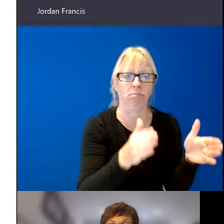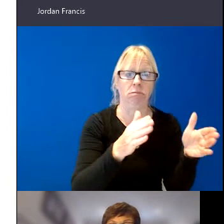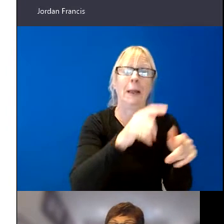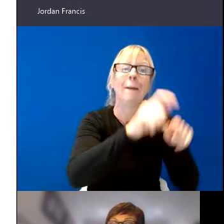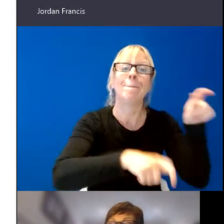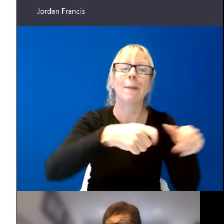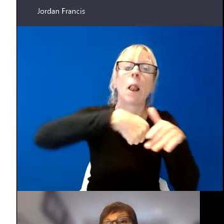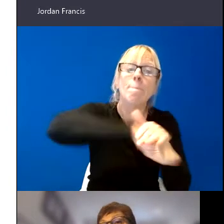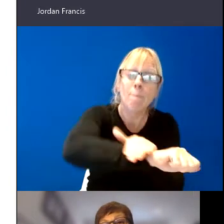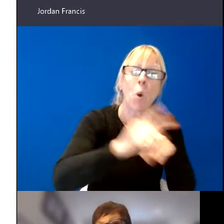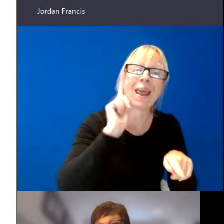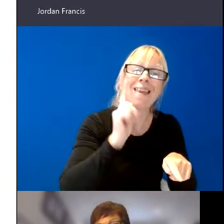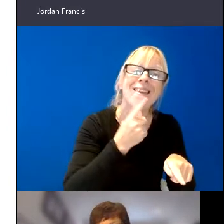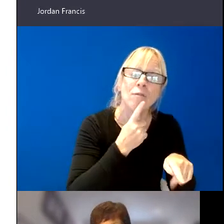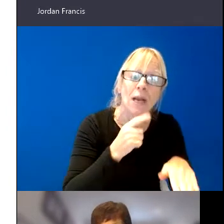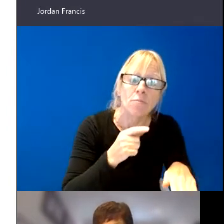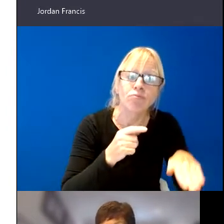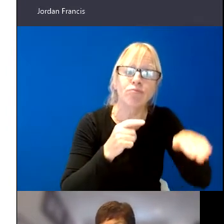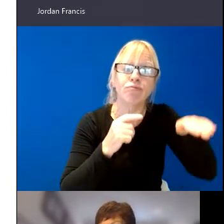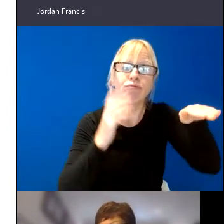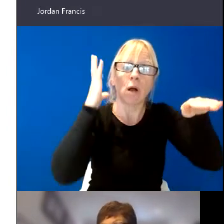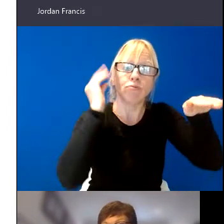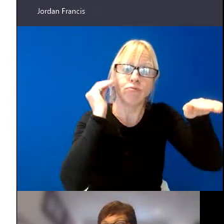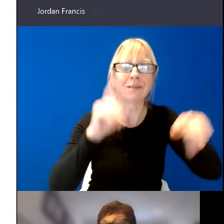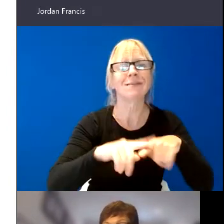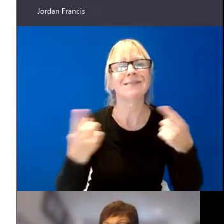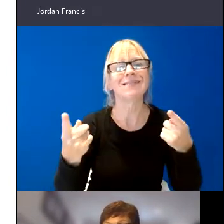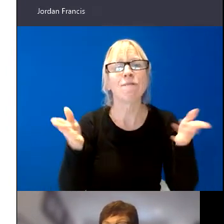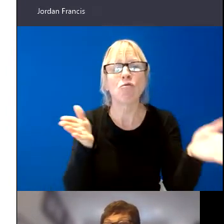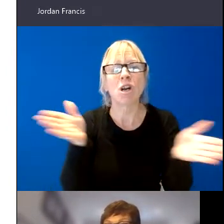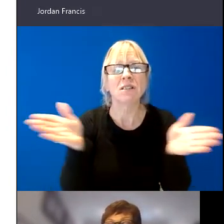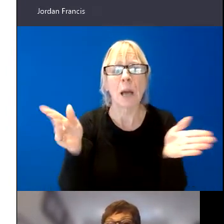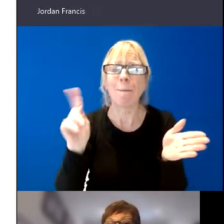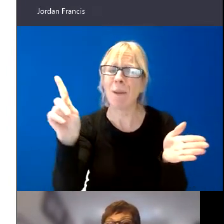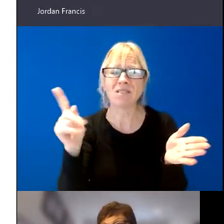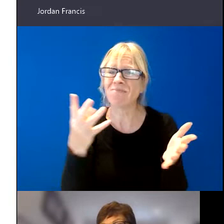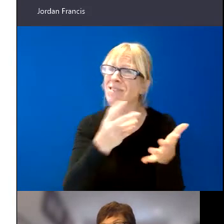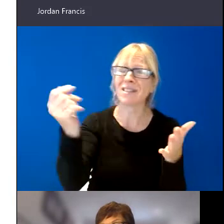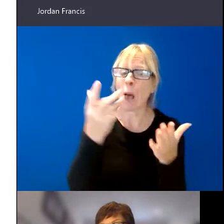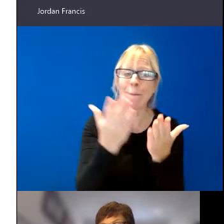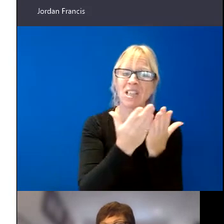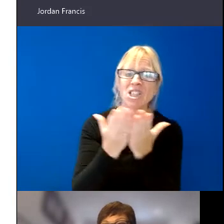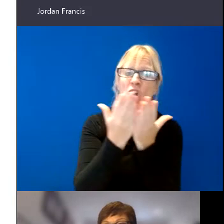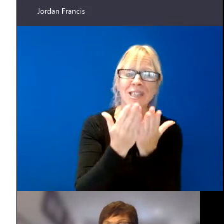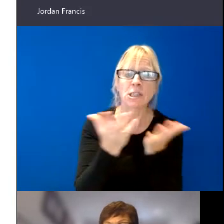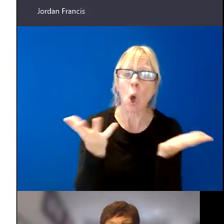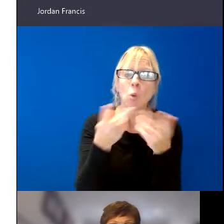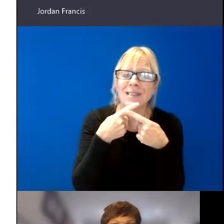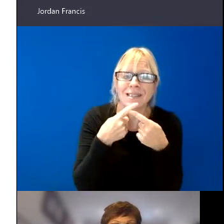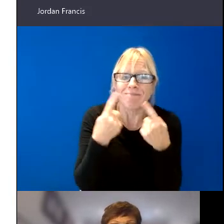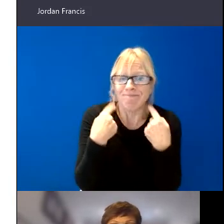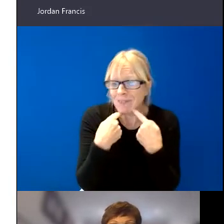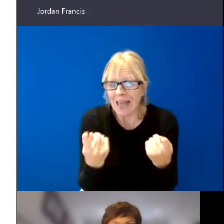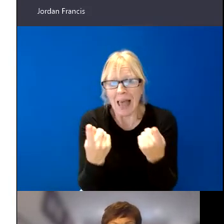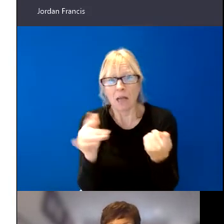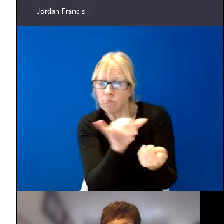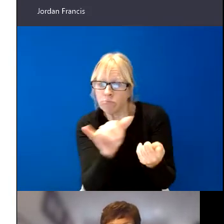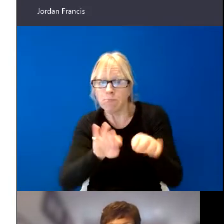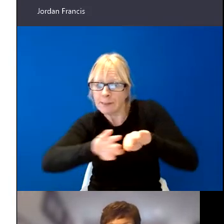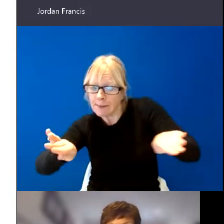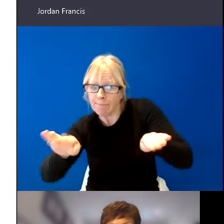at some point in their life. And sometimes studies don't separate those two groups out. So we need to be aware of those limitations within the profiles as